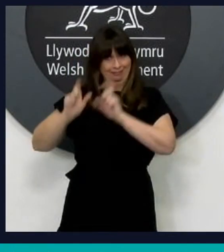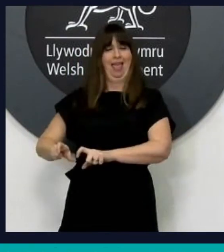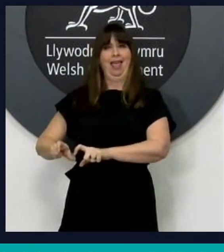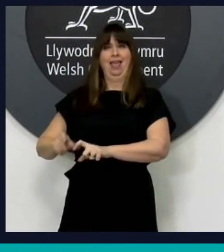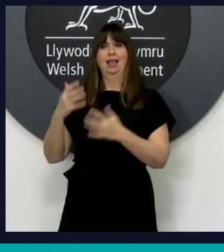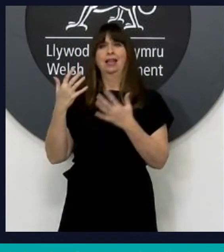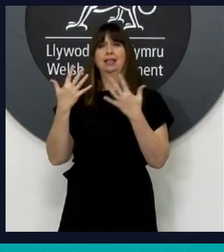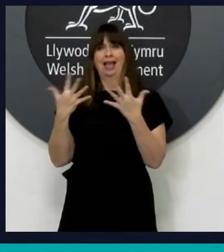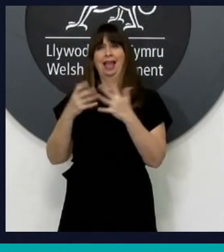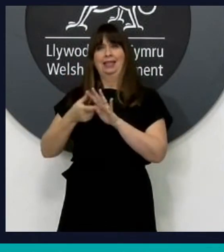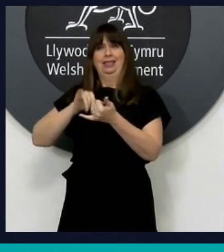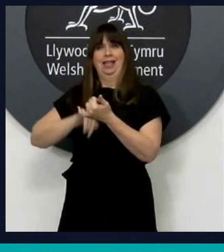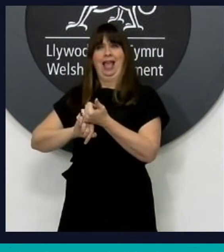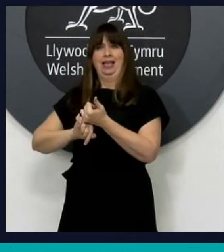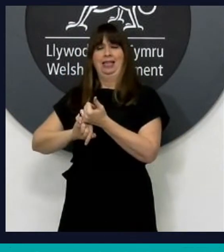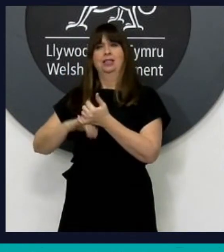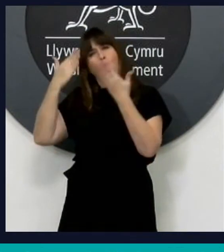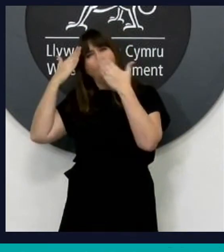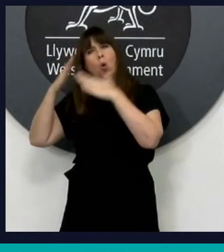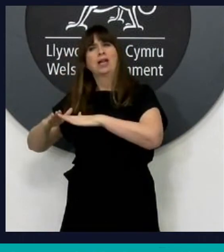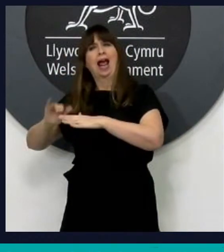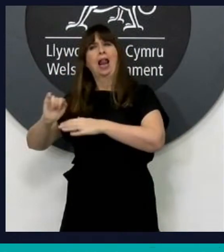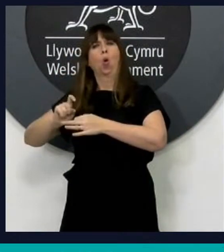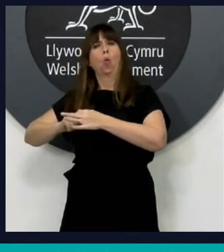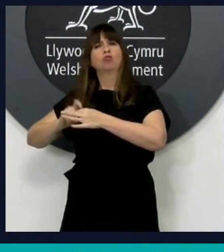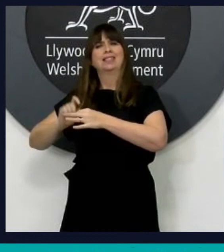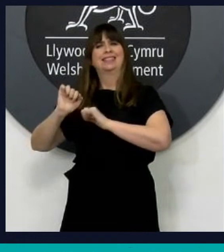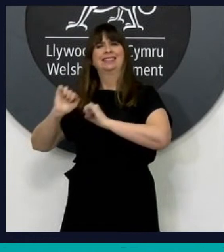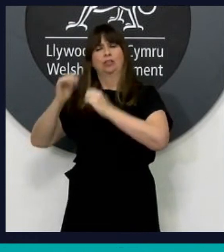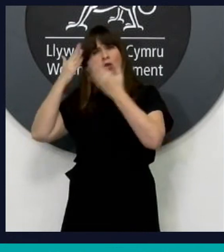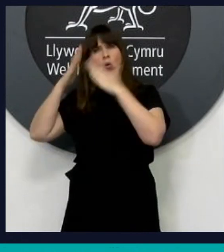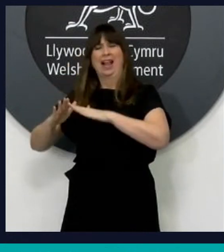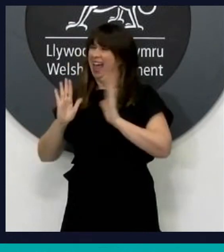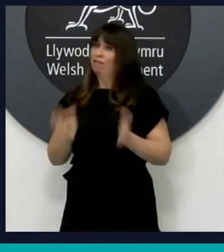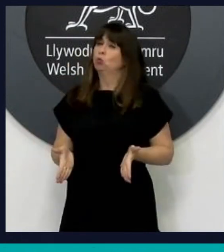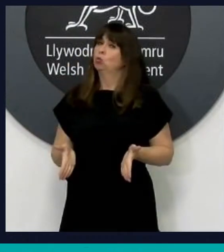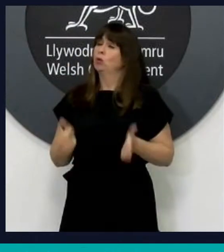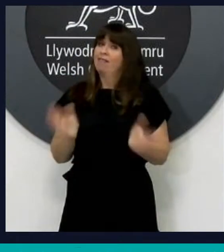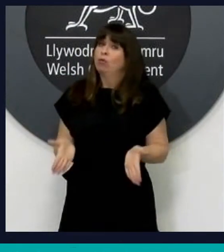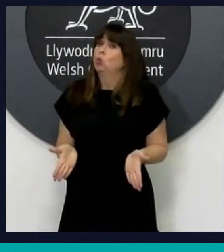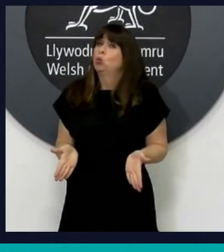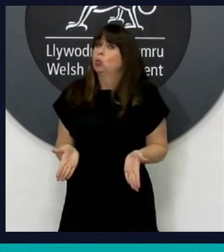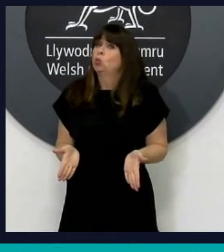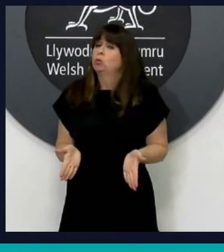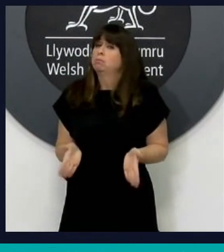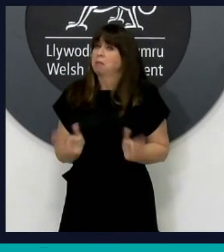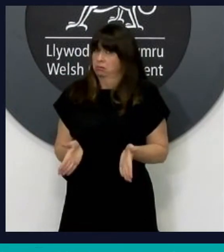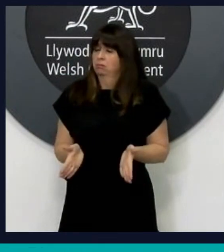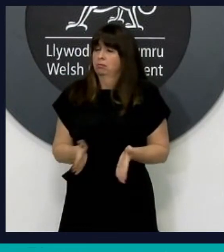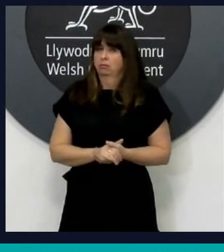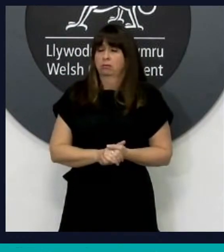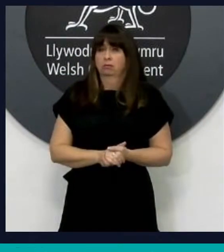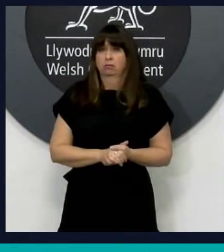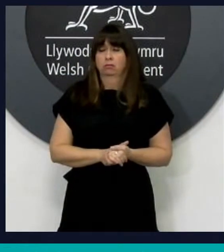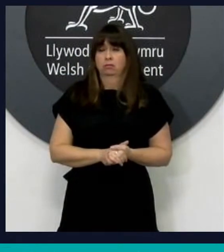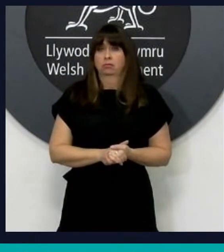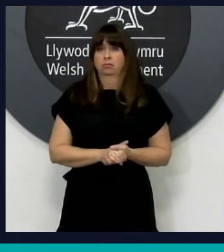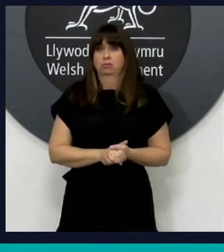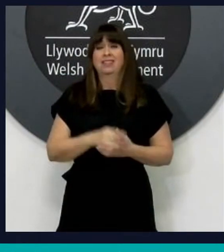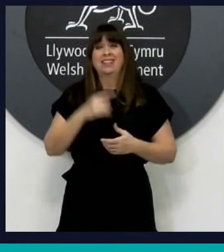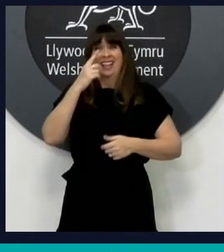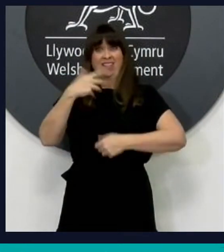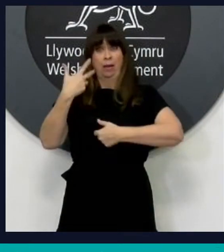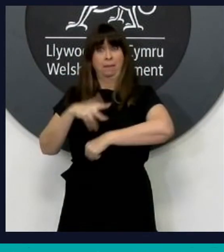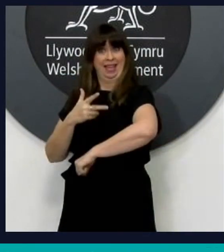managed quarantine hotel, and there can be no exceptions to this rule. In addition, vaccinated travellers coming back